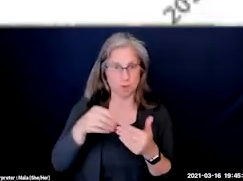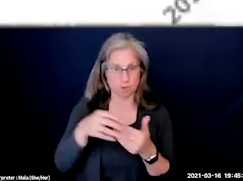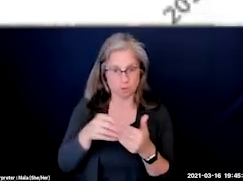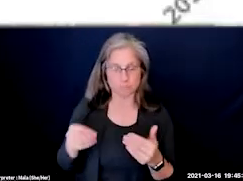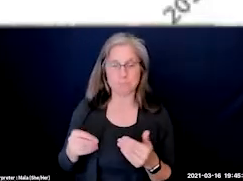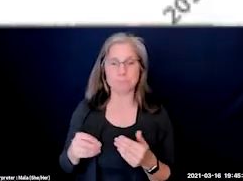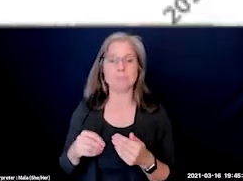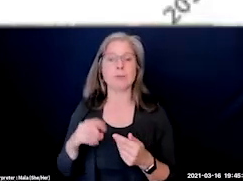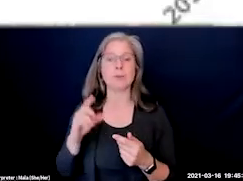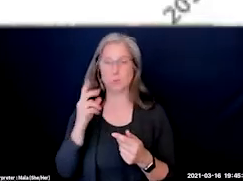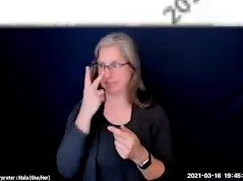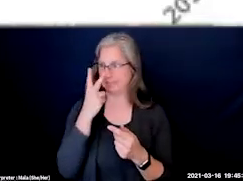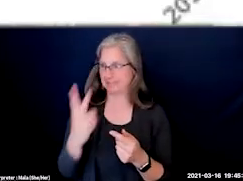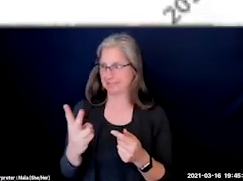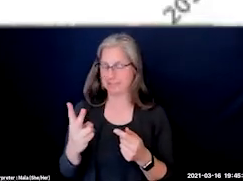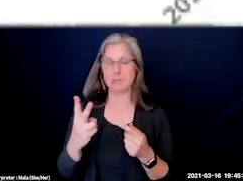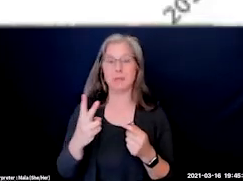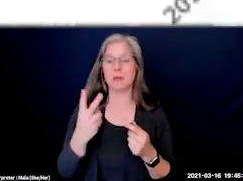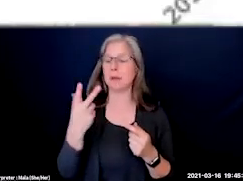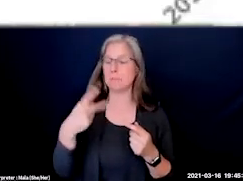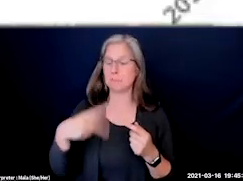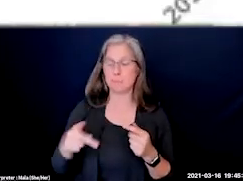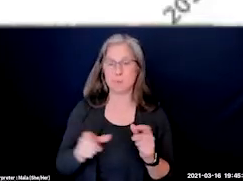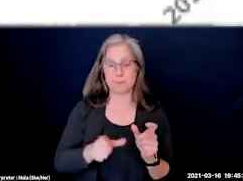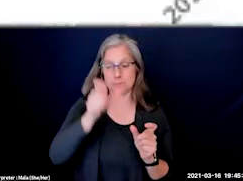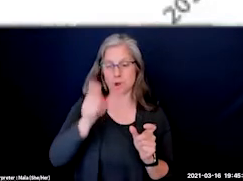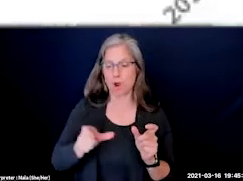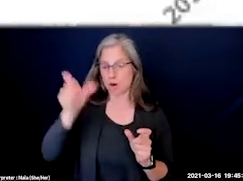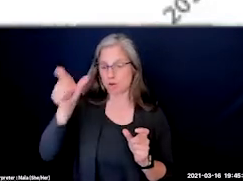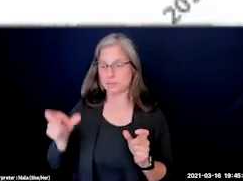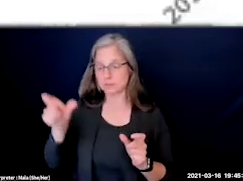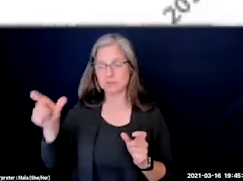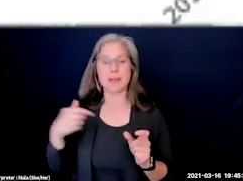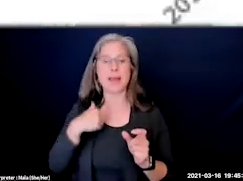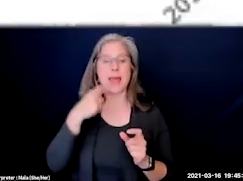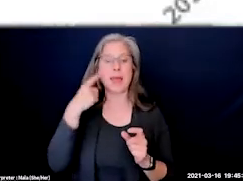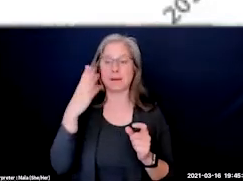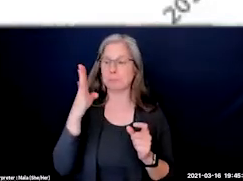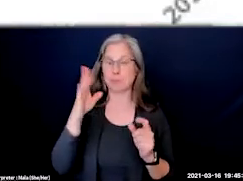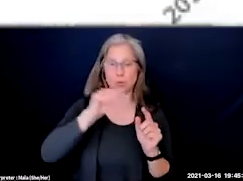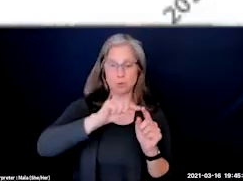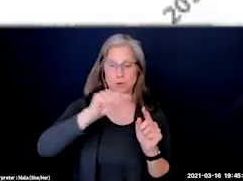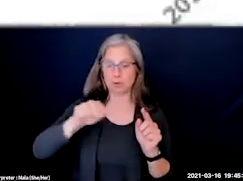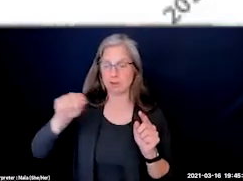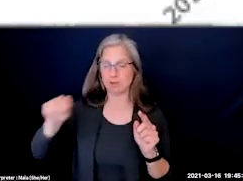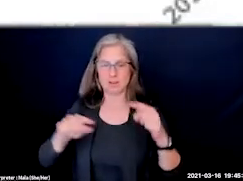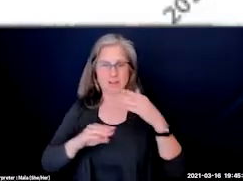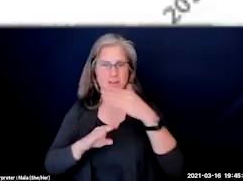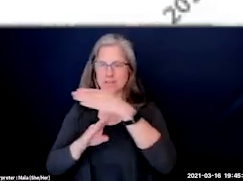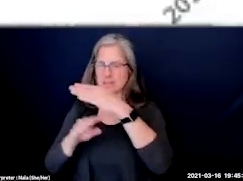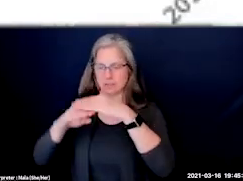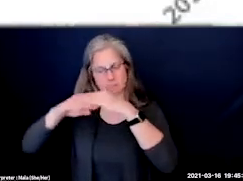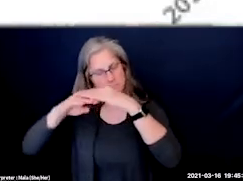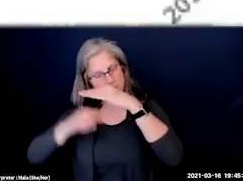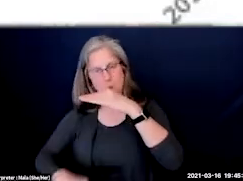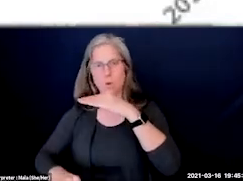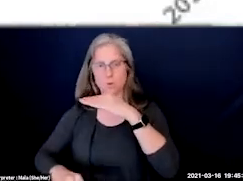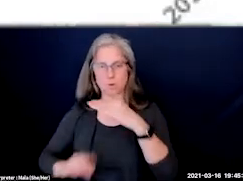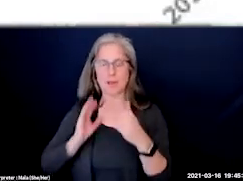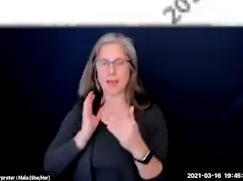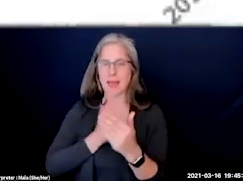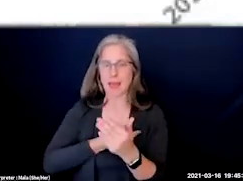way below the purple bars. And that is our unrestricted property taxes,